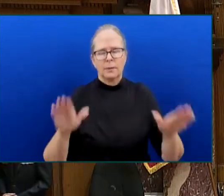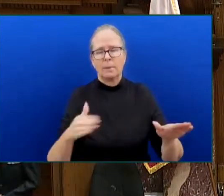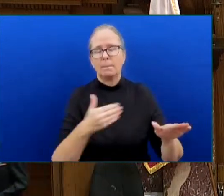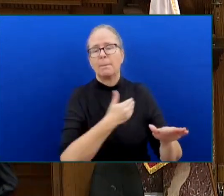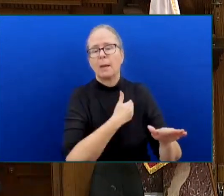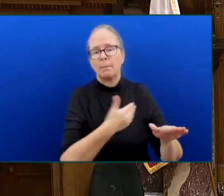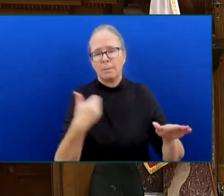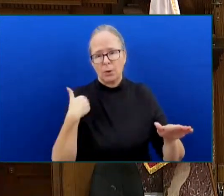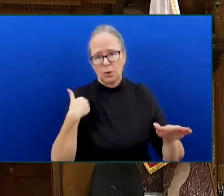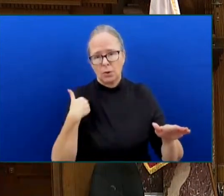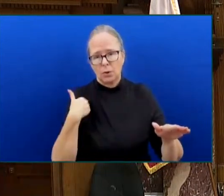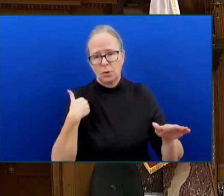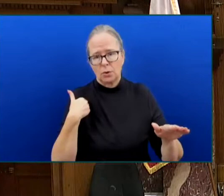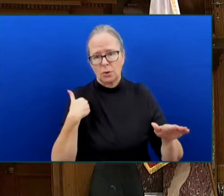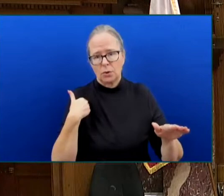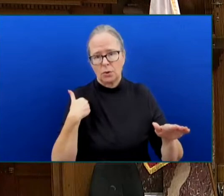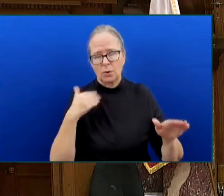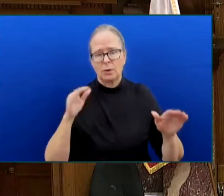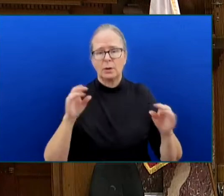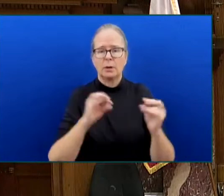the